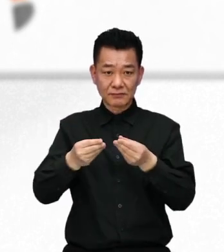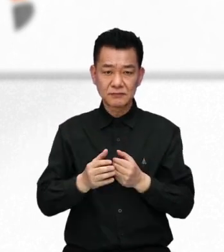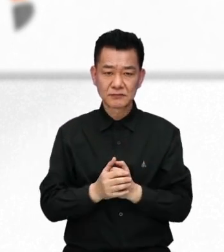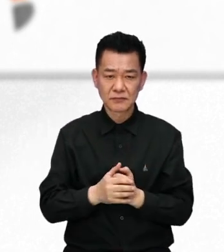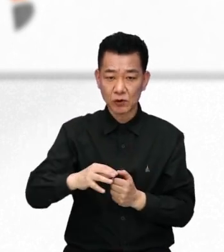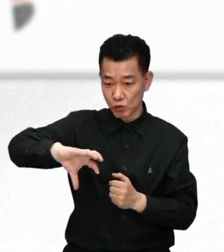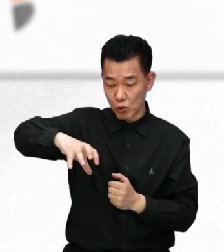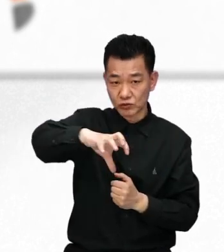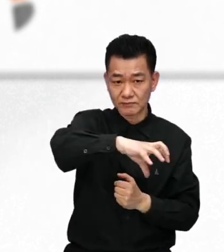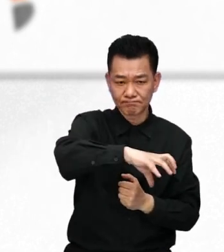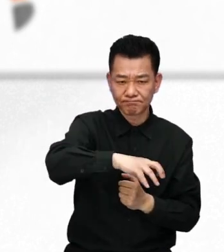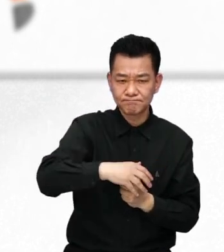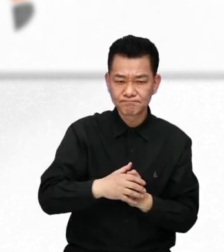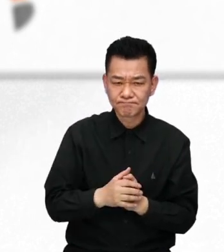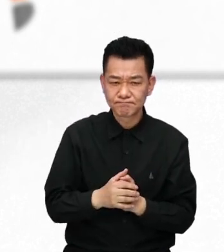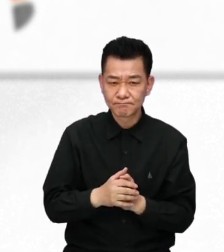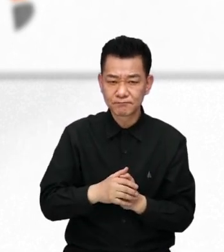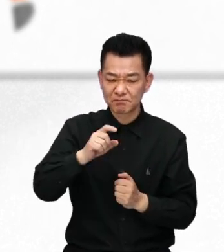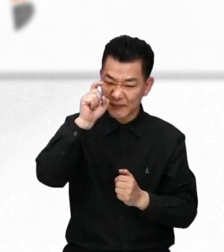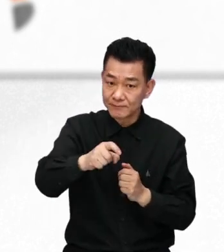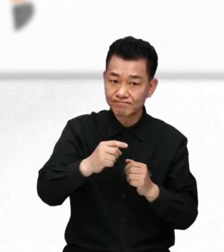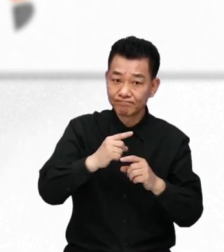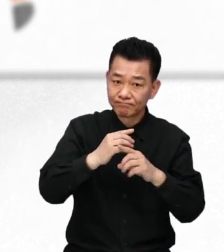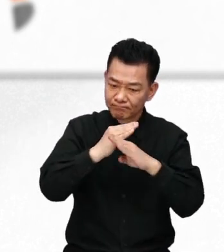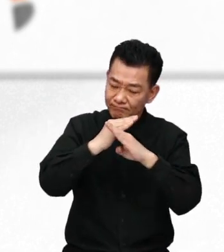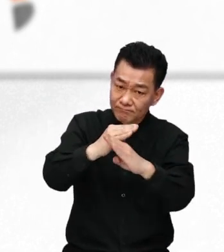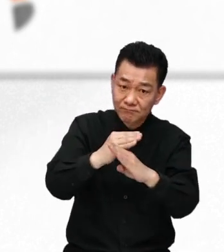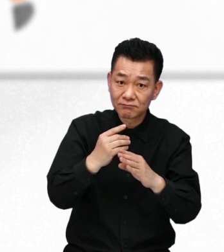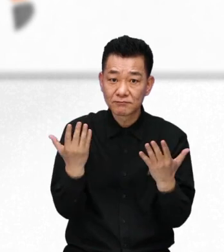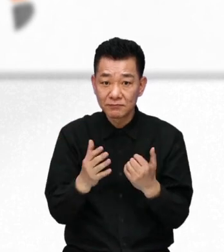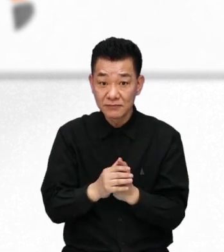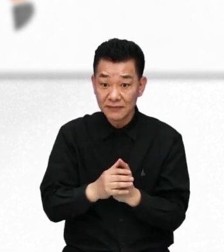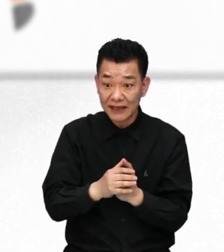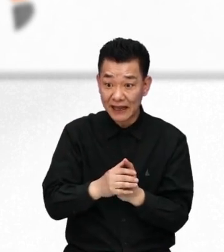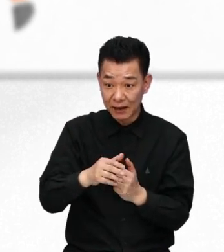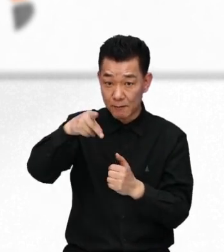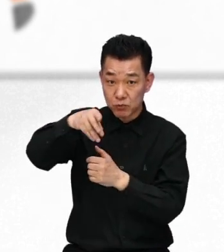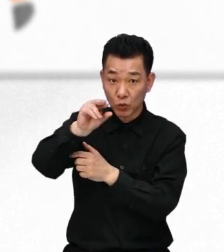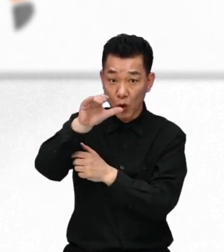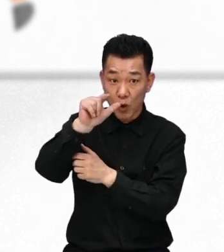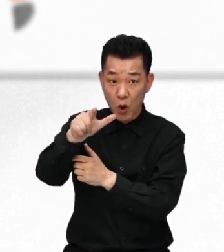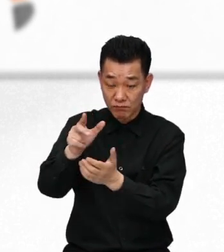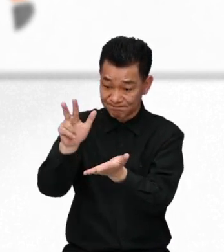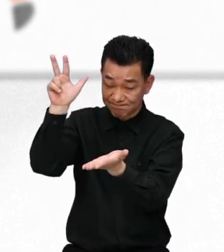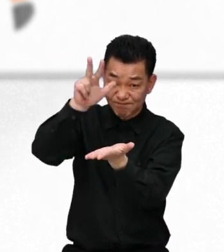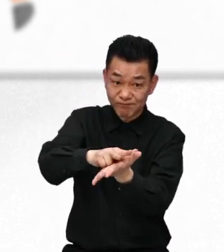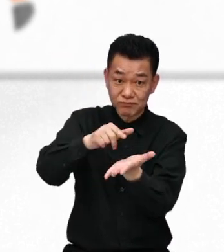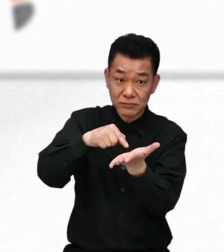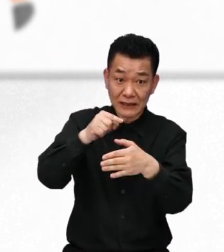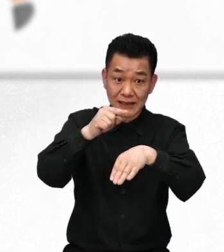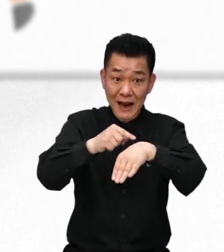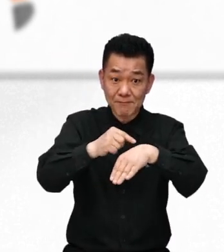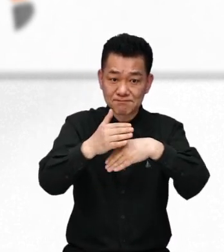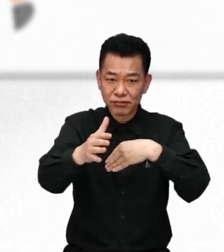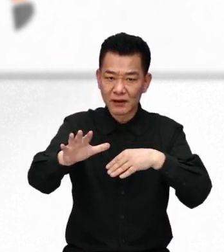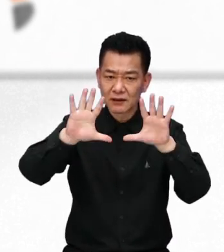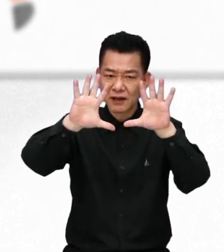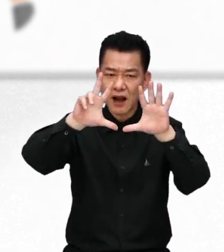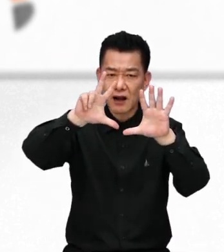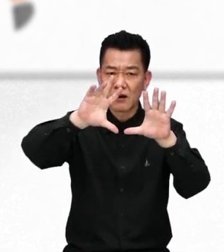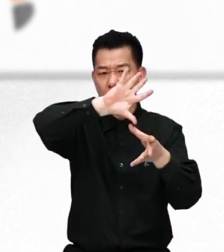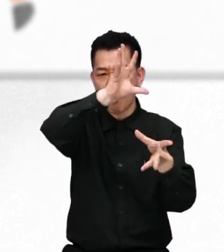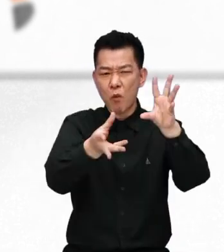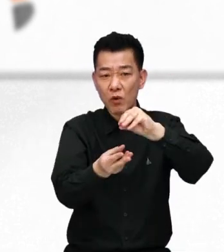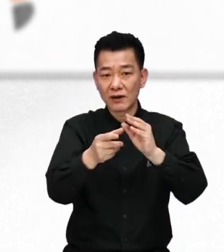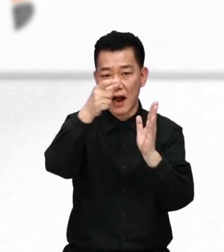investigation, the response of states parties that received specific suggestions and recommendations from the Committee, and the